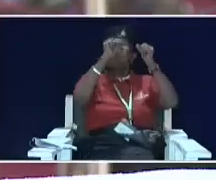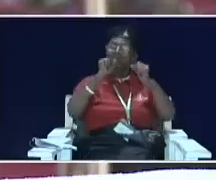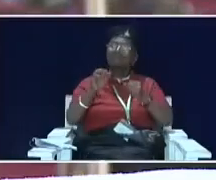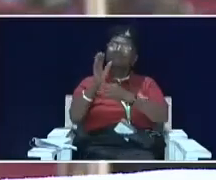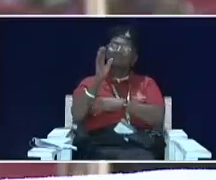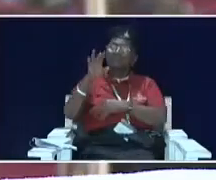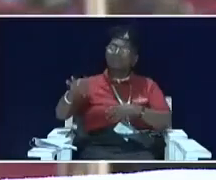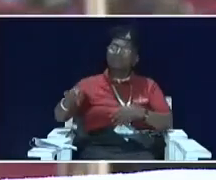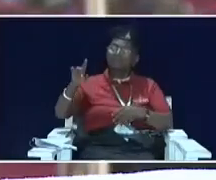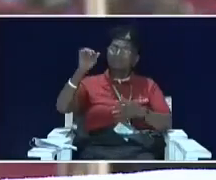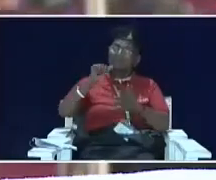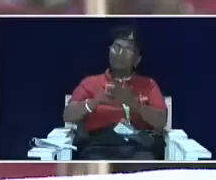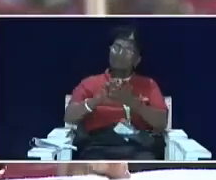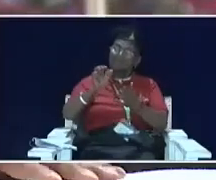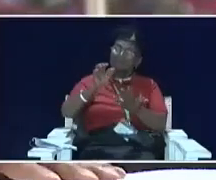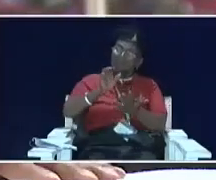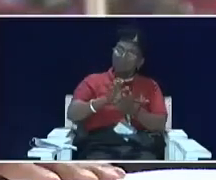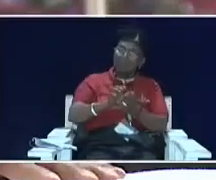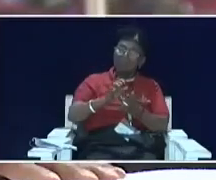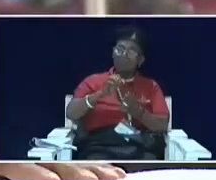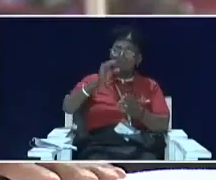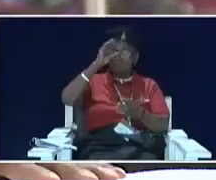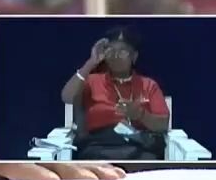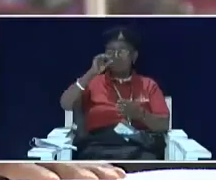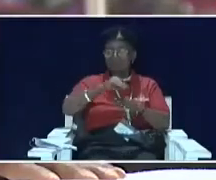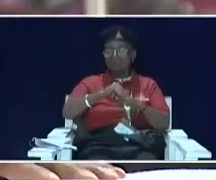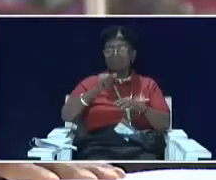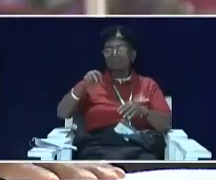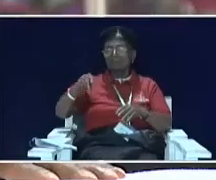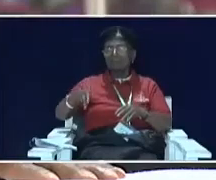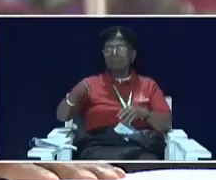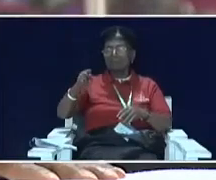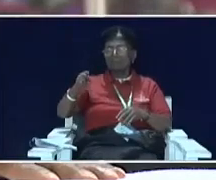that small boy called Philip,